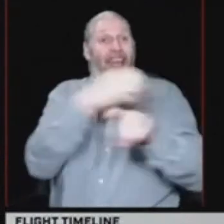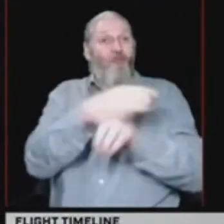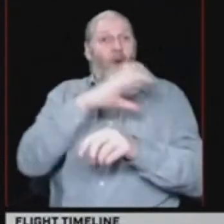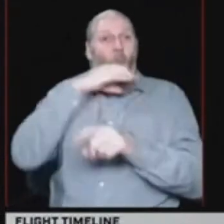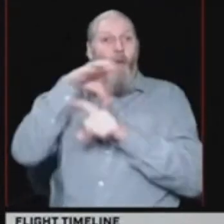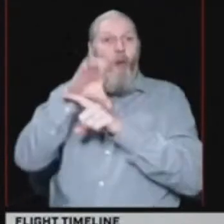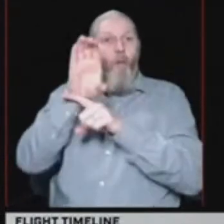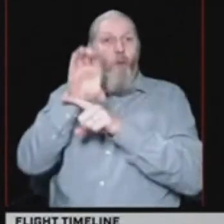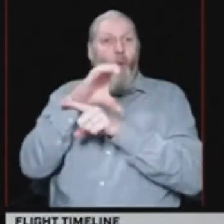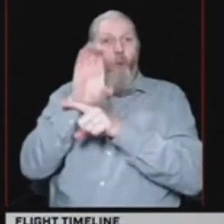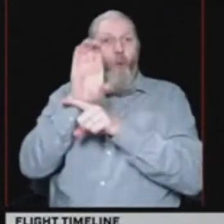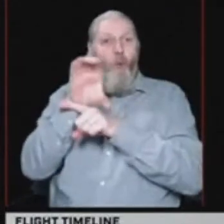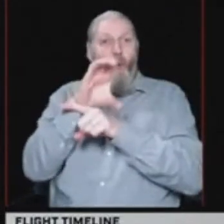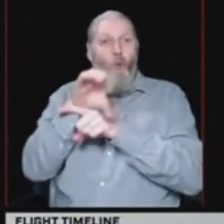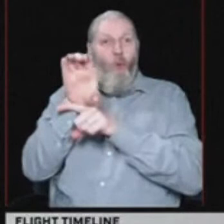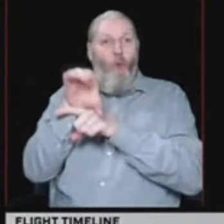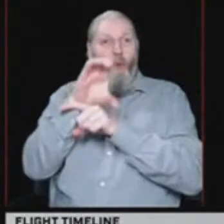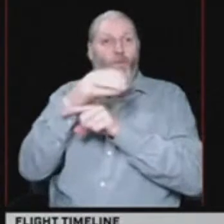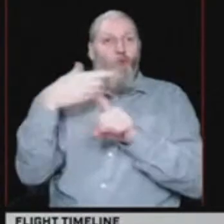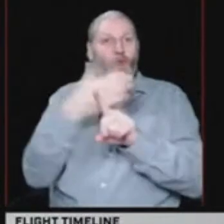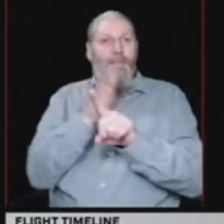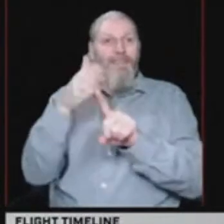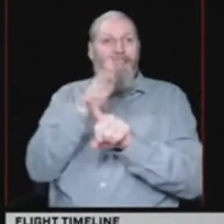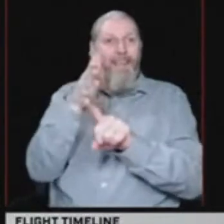1. Stage 2 burn nominal.